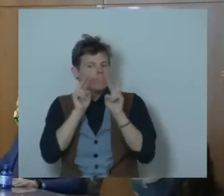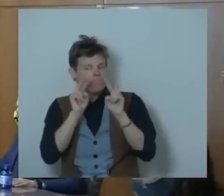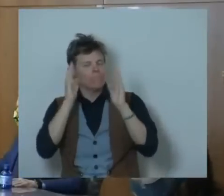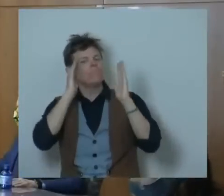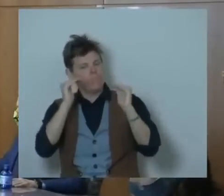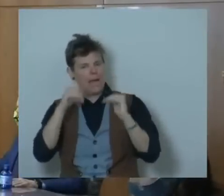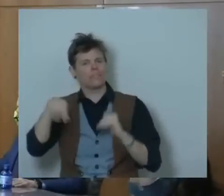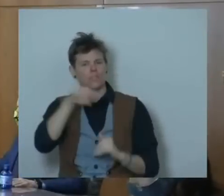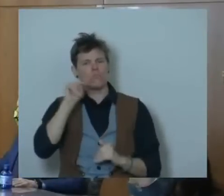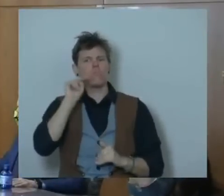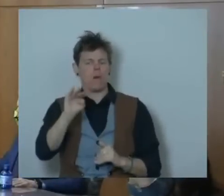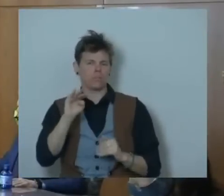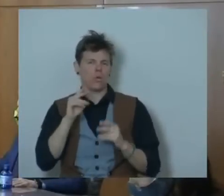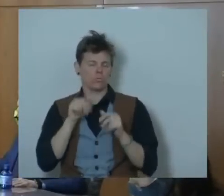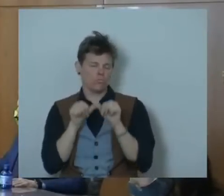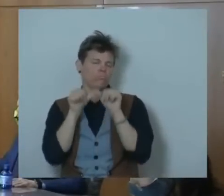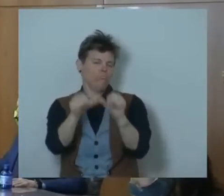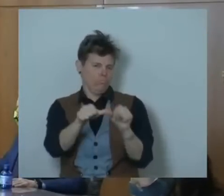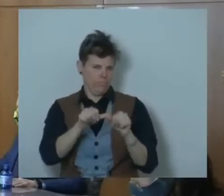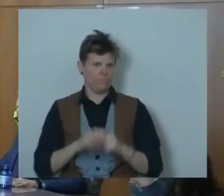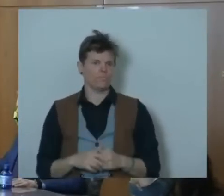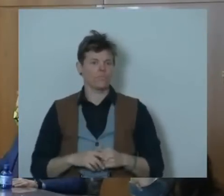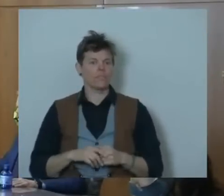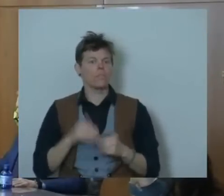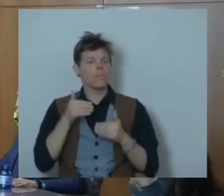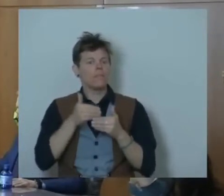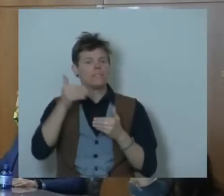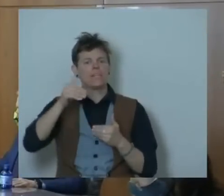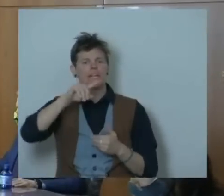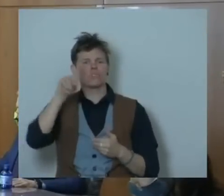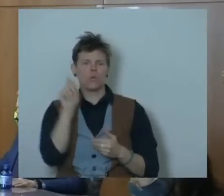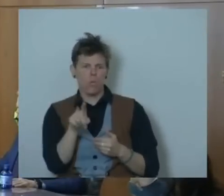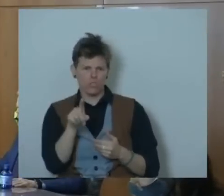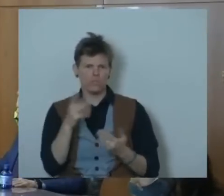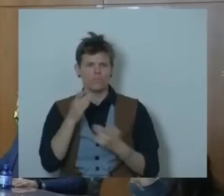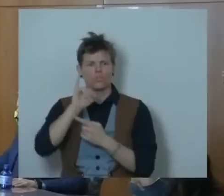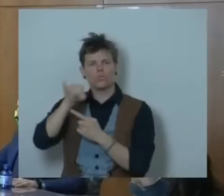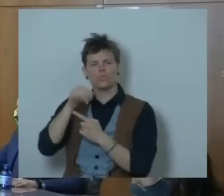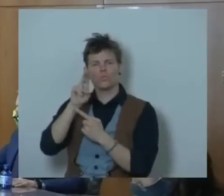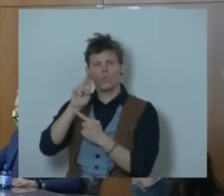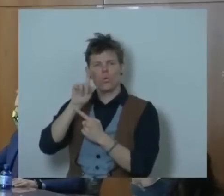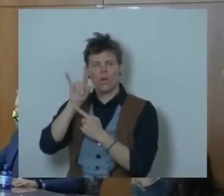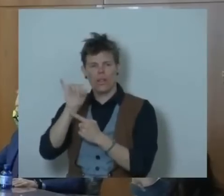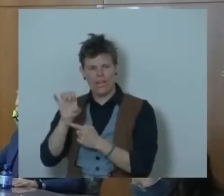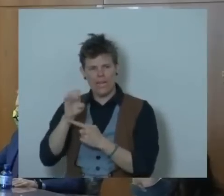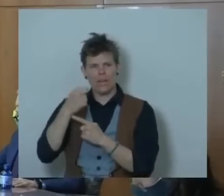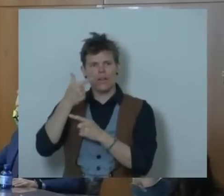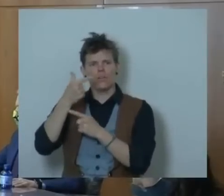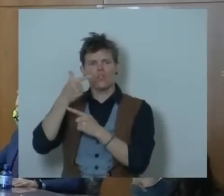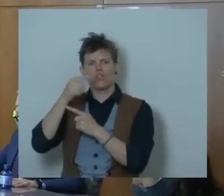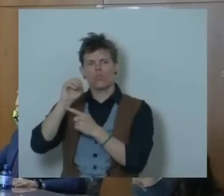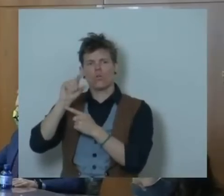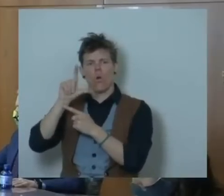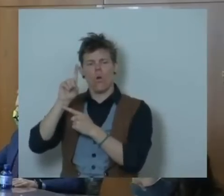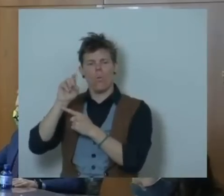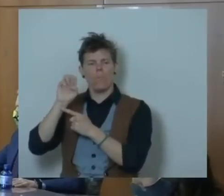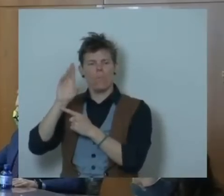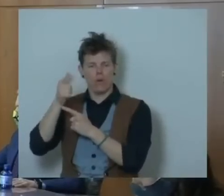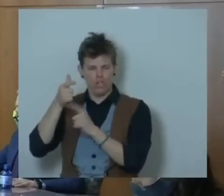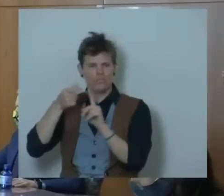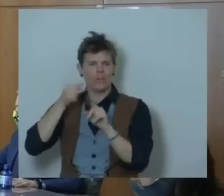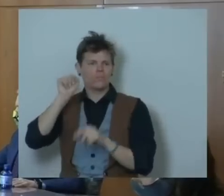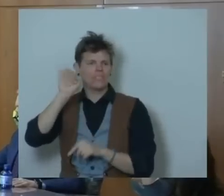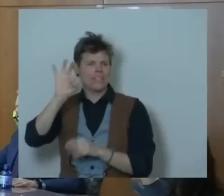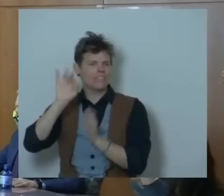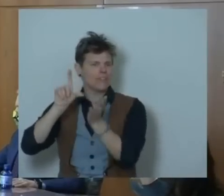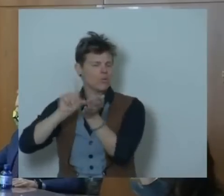Governor. Next, I'm going to go to Julia Goldberg with the Santa Fe Reporter. Julia, you're unmuted. Go ahead. Thank you. Governor, I have two